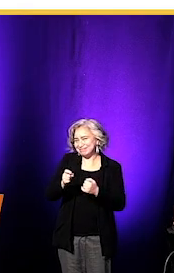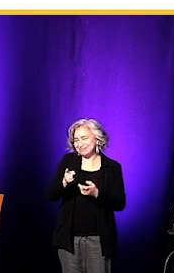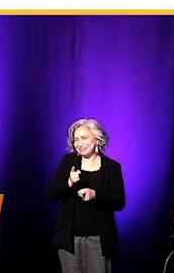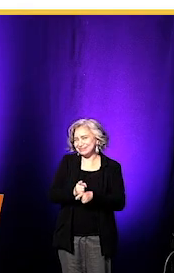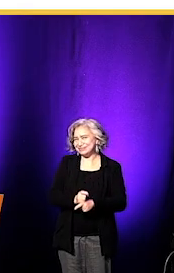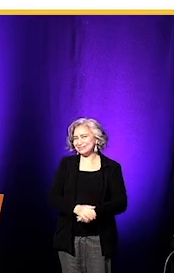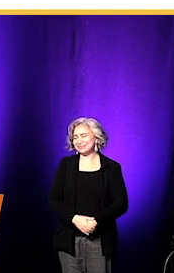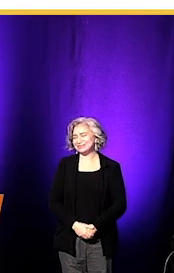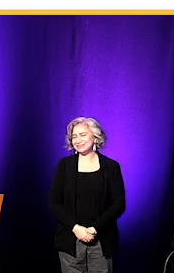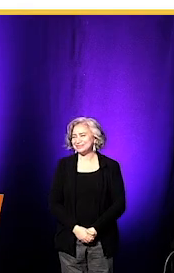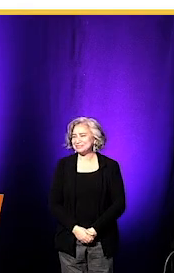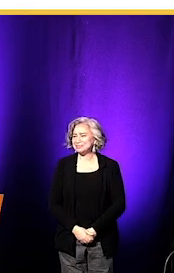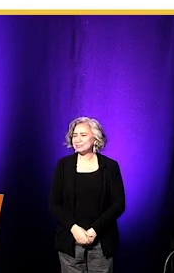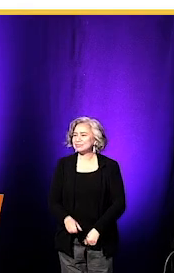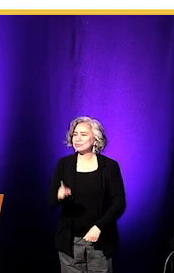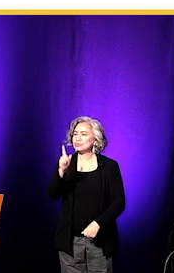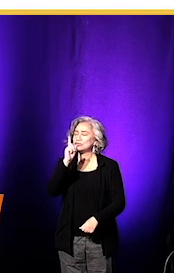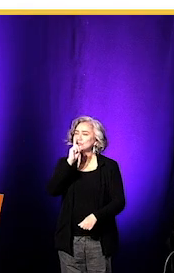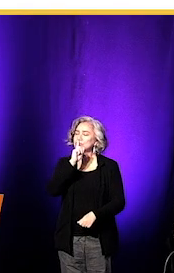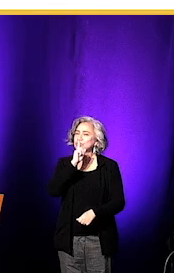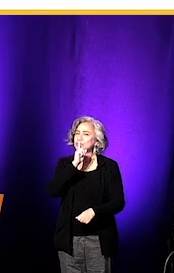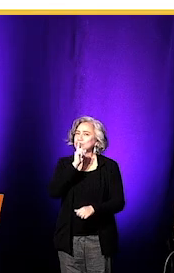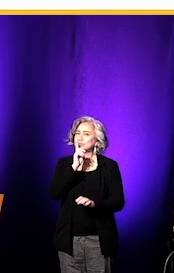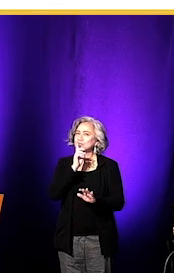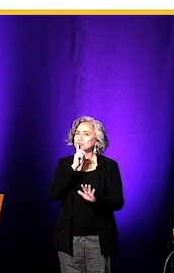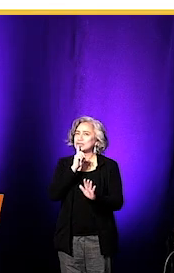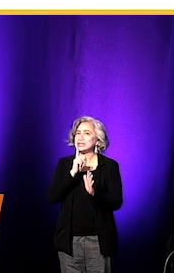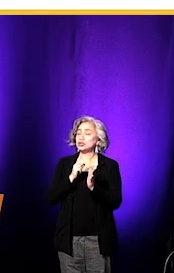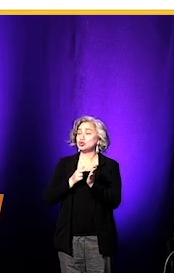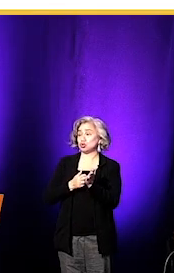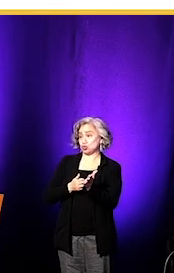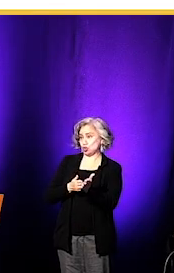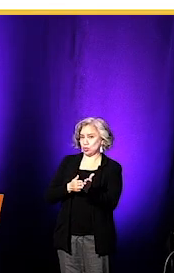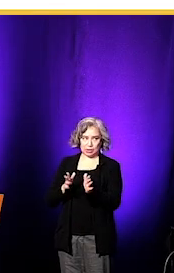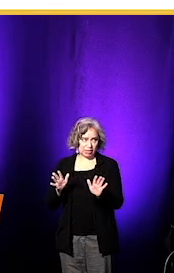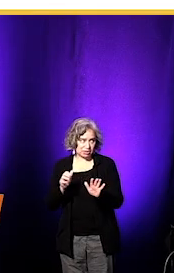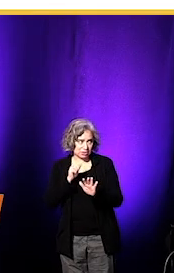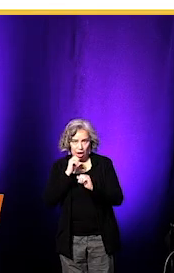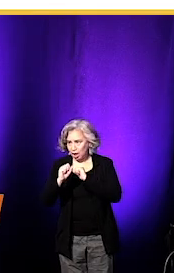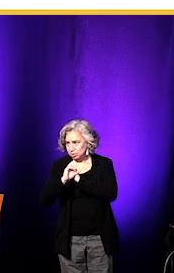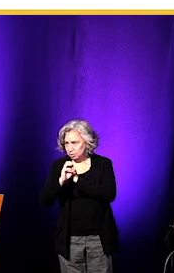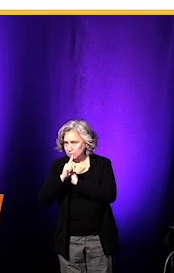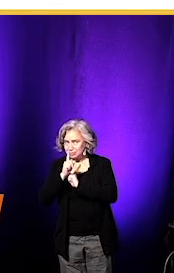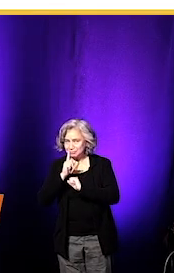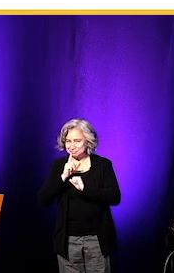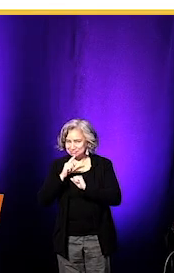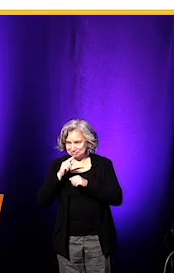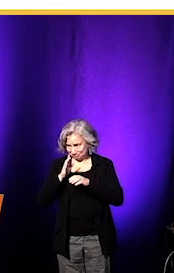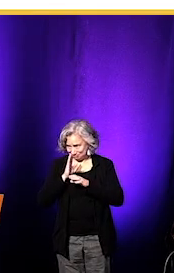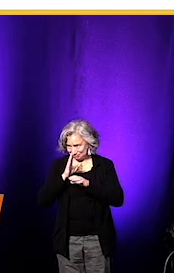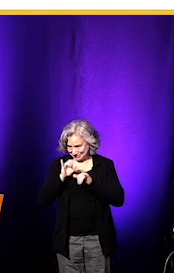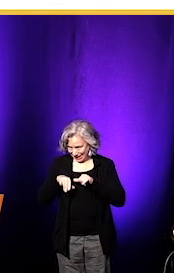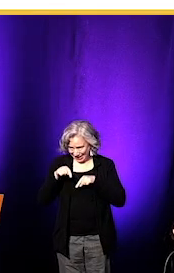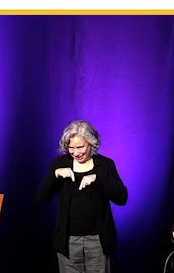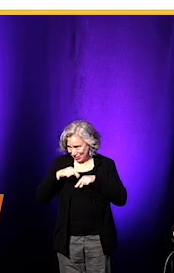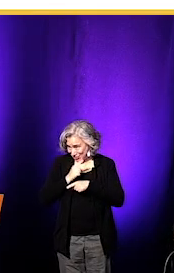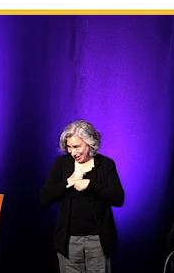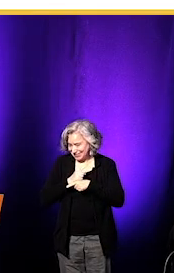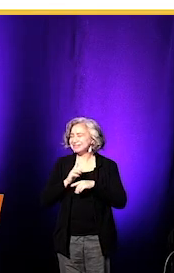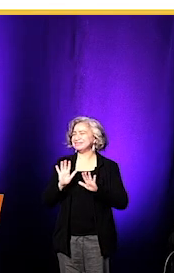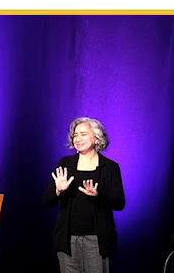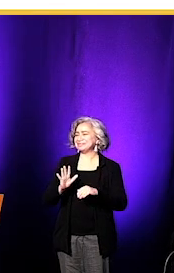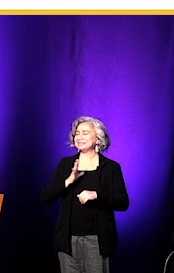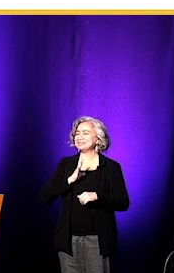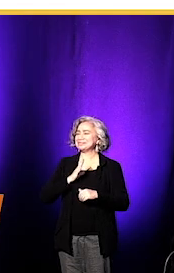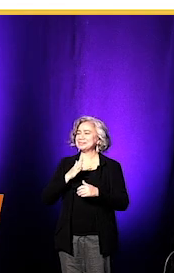the truth is, and we're not publicizing this, right? No, is that the design work that I've done